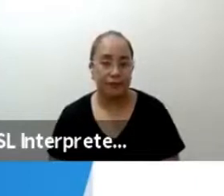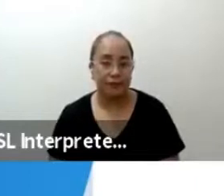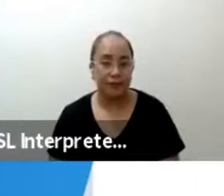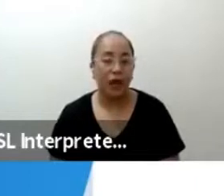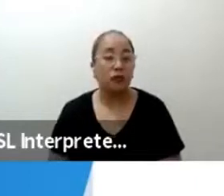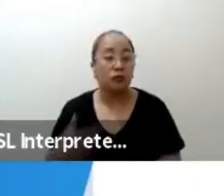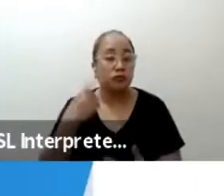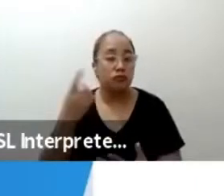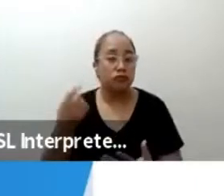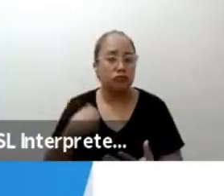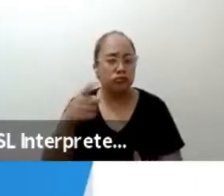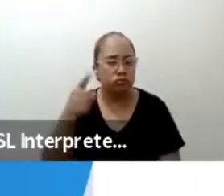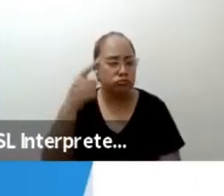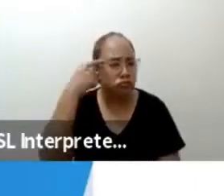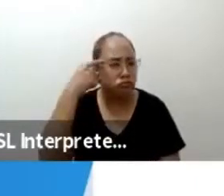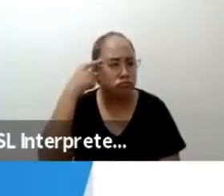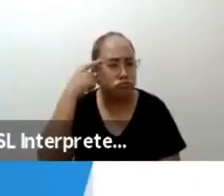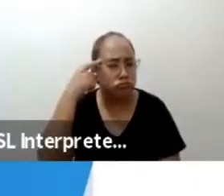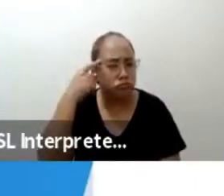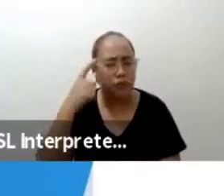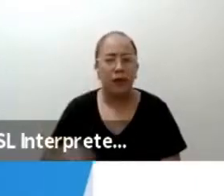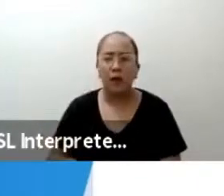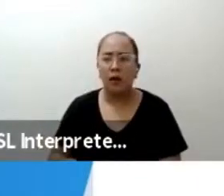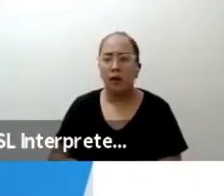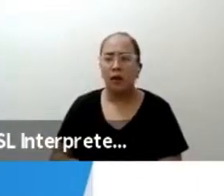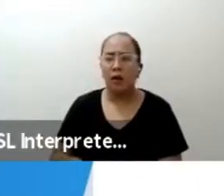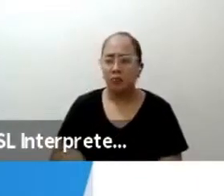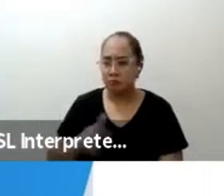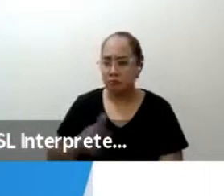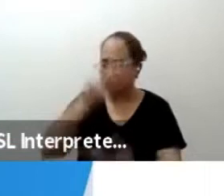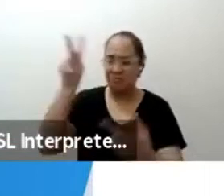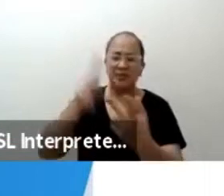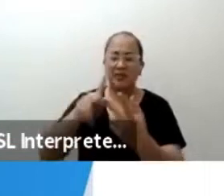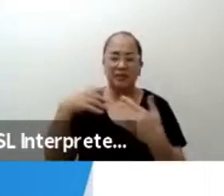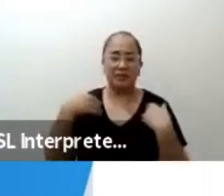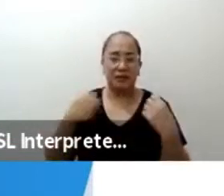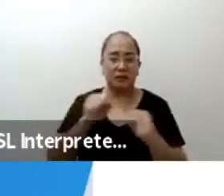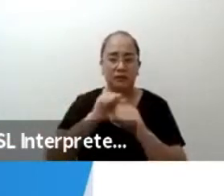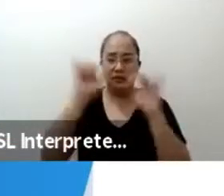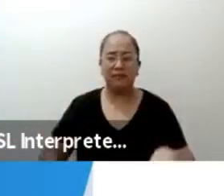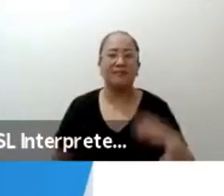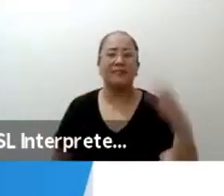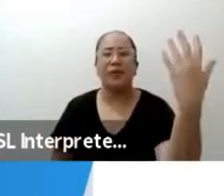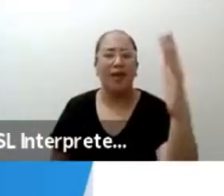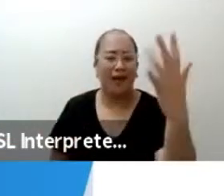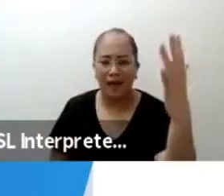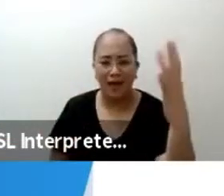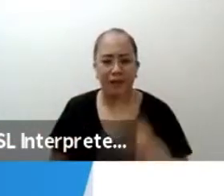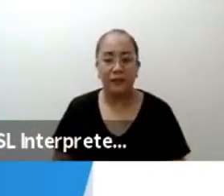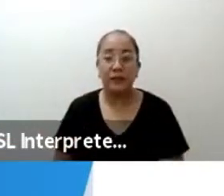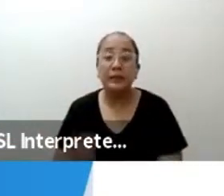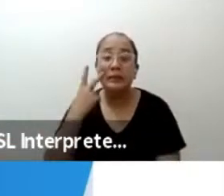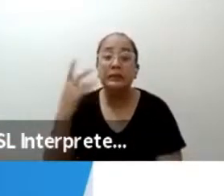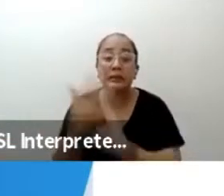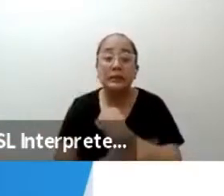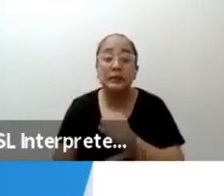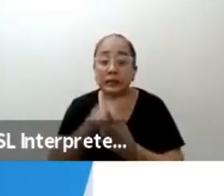Ngayon kung isipin ninyo ngayon, there's no perfect health system. Tignan ngayon ninyo itong mga bansang